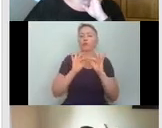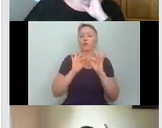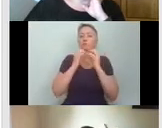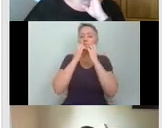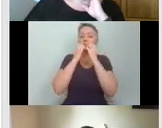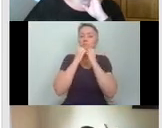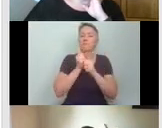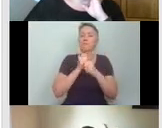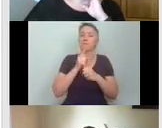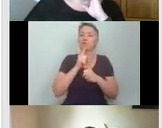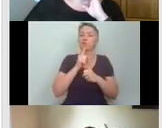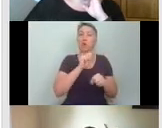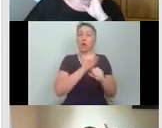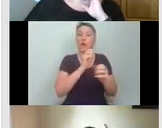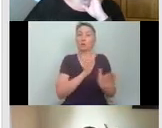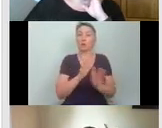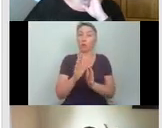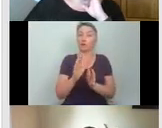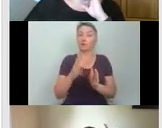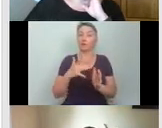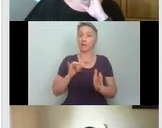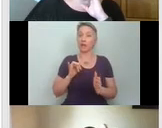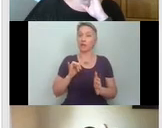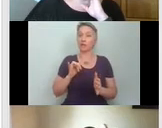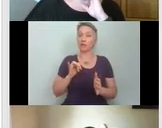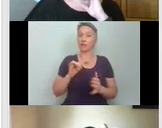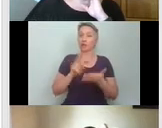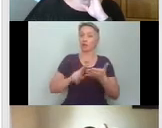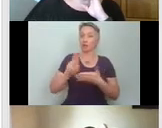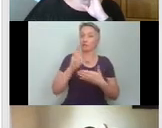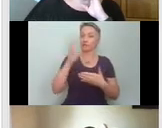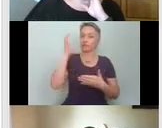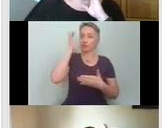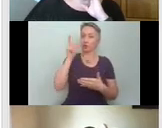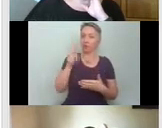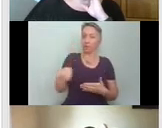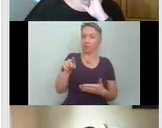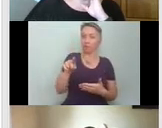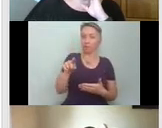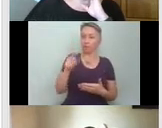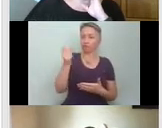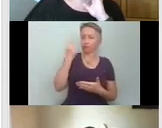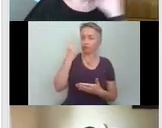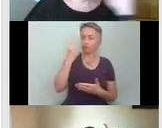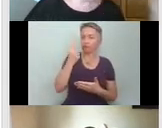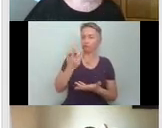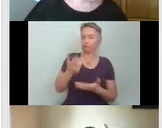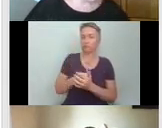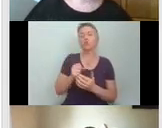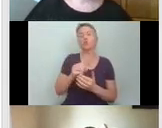like they're being heard and being helped. And again, I thank you.